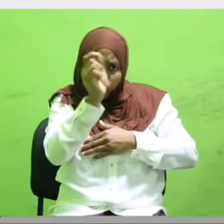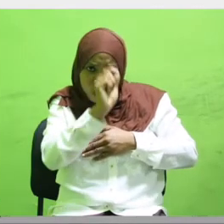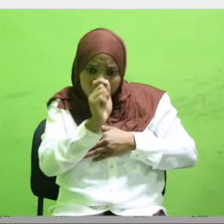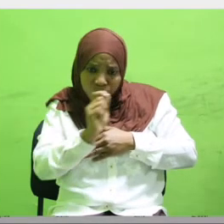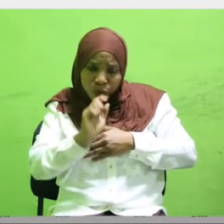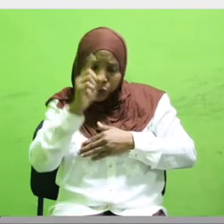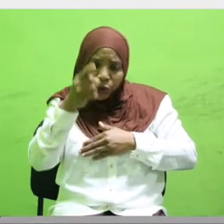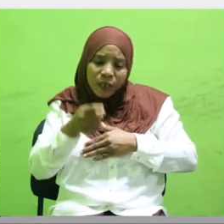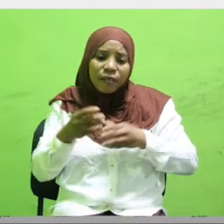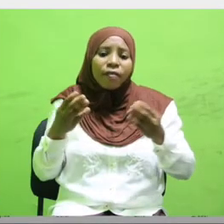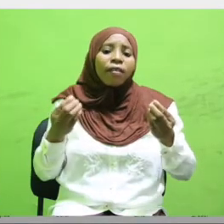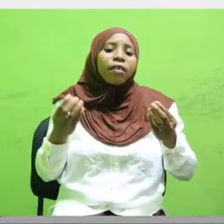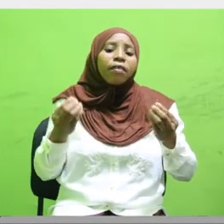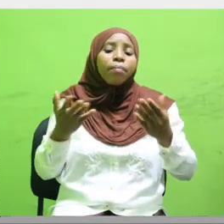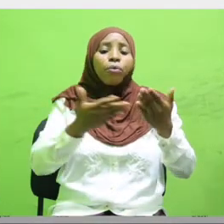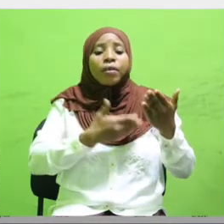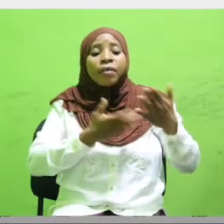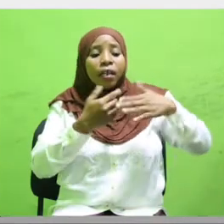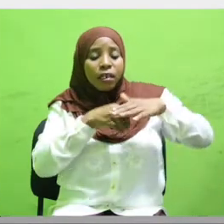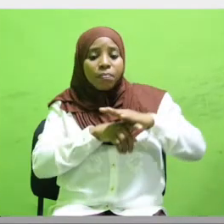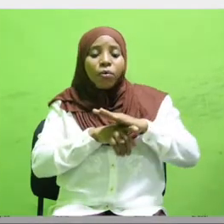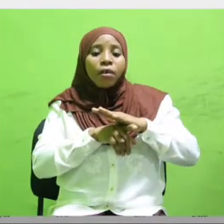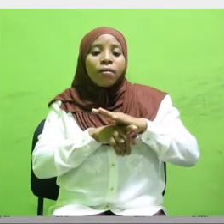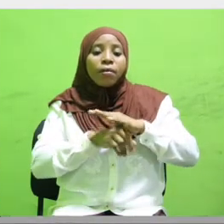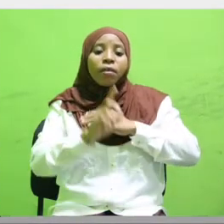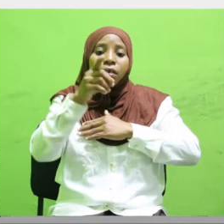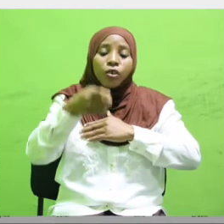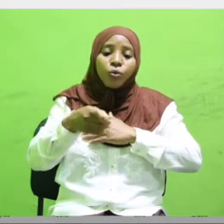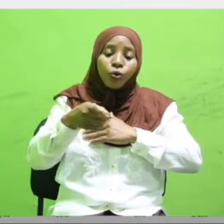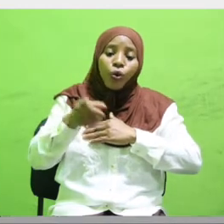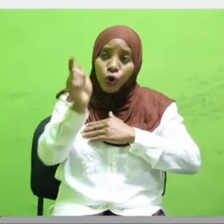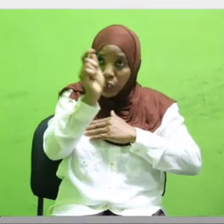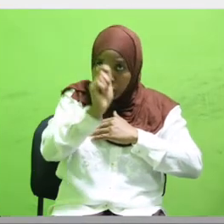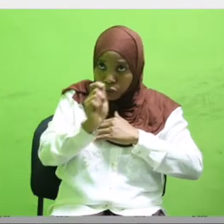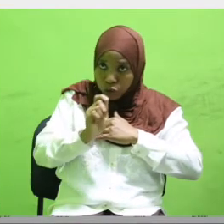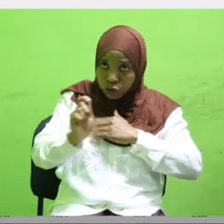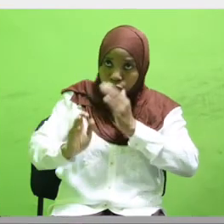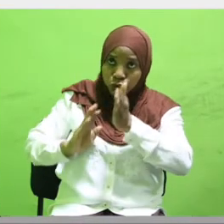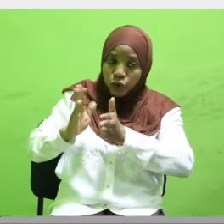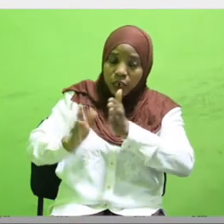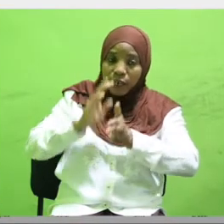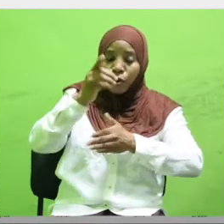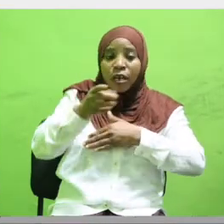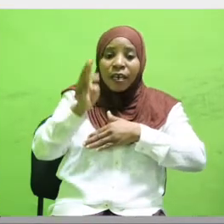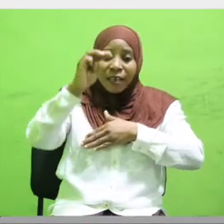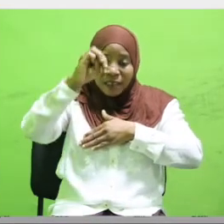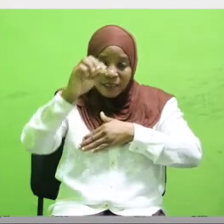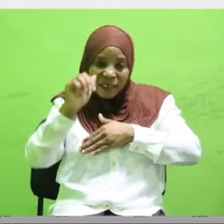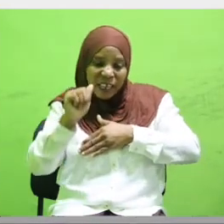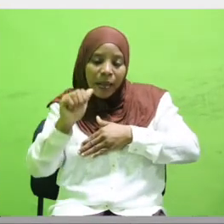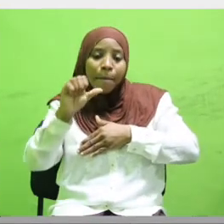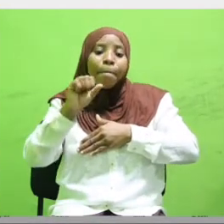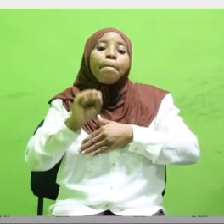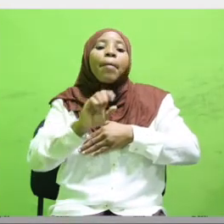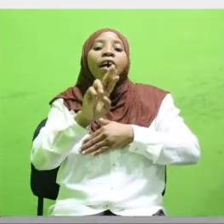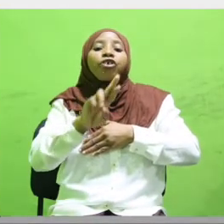By drawing something like this, it's simple, and this is what is required